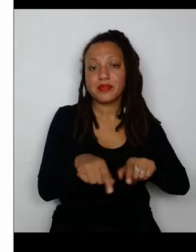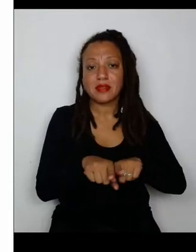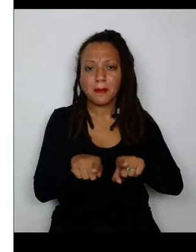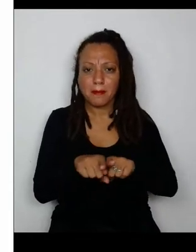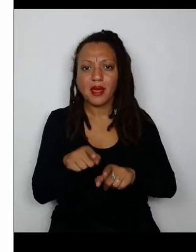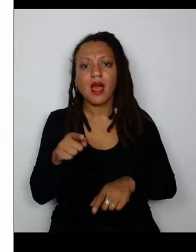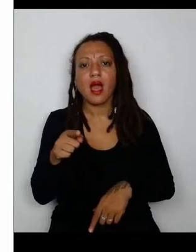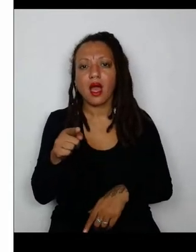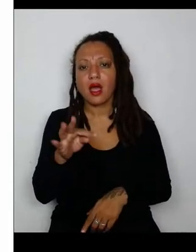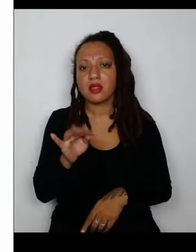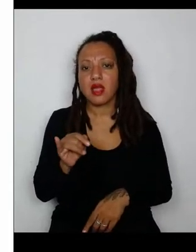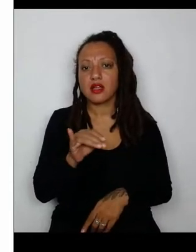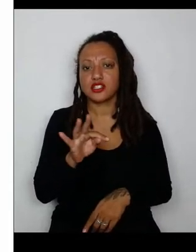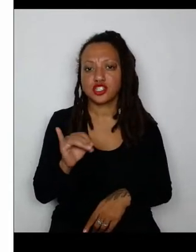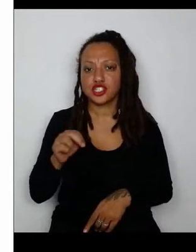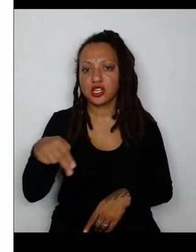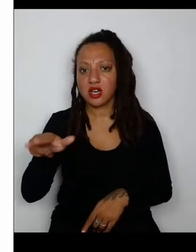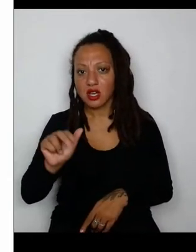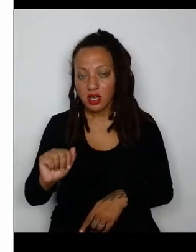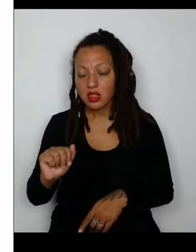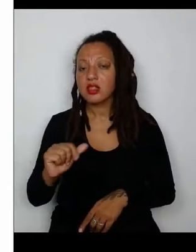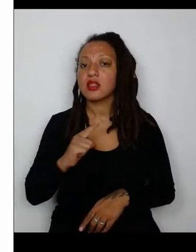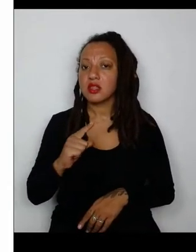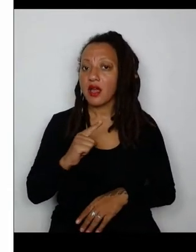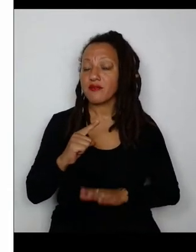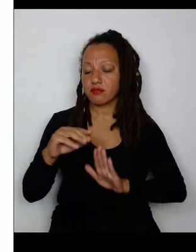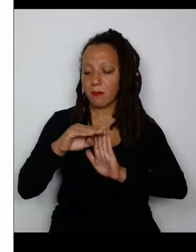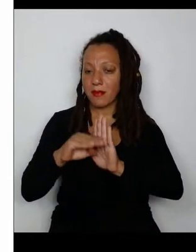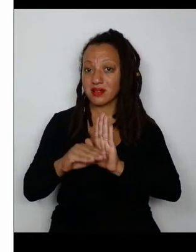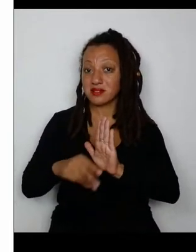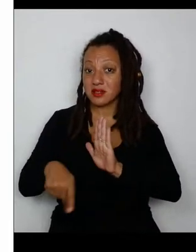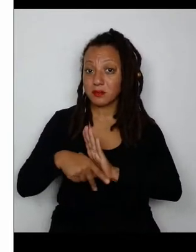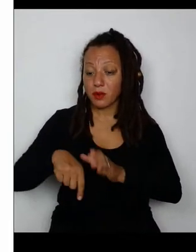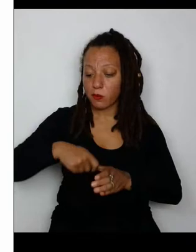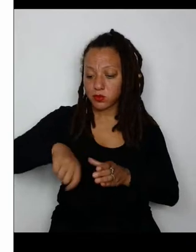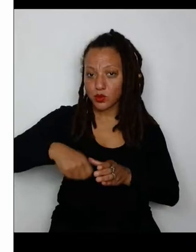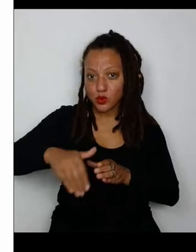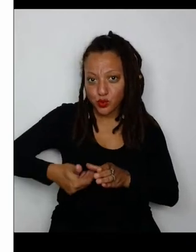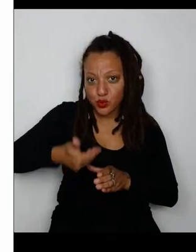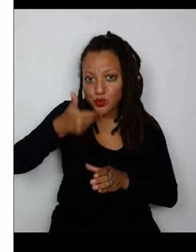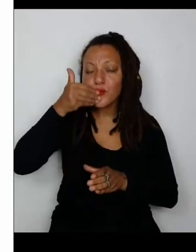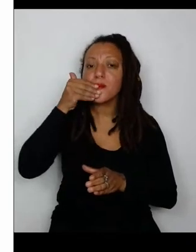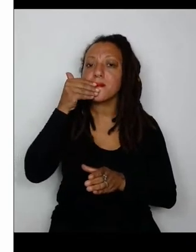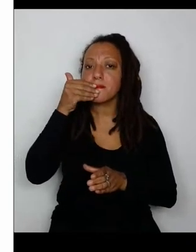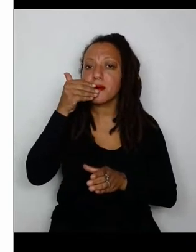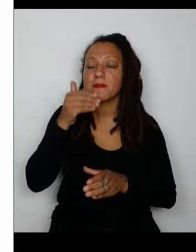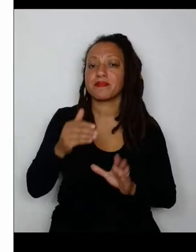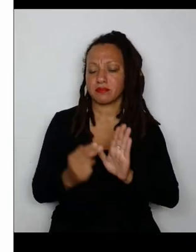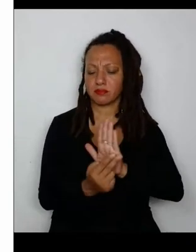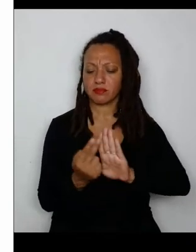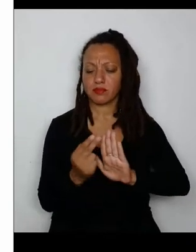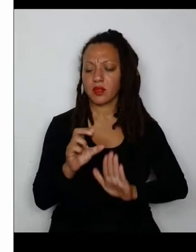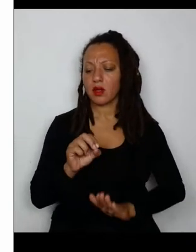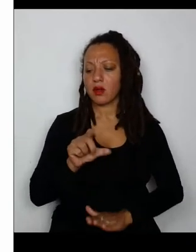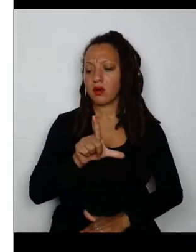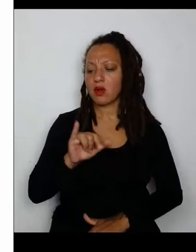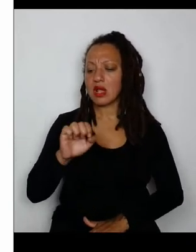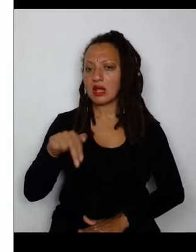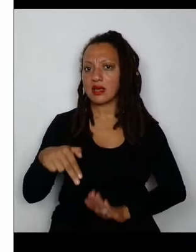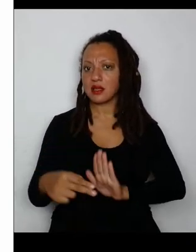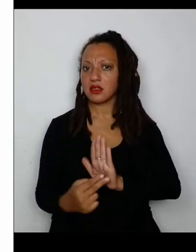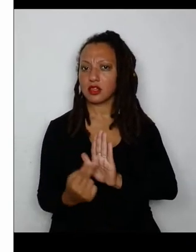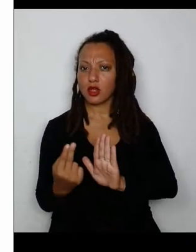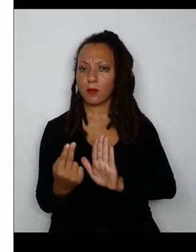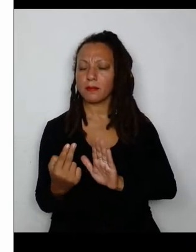by olamp negres an alter ego that combines racial classification